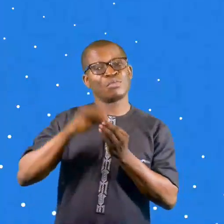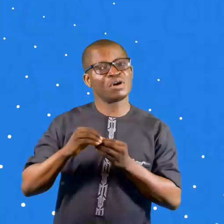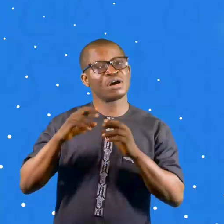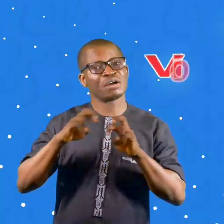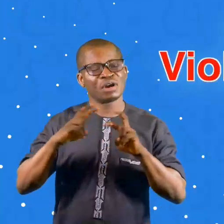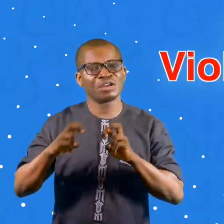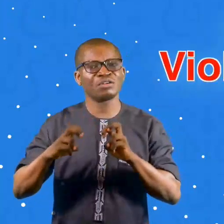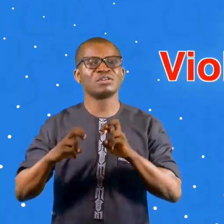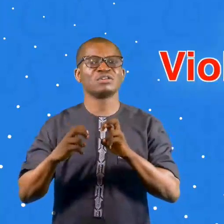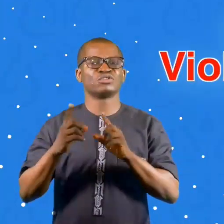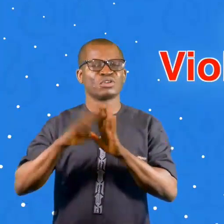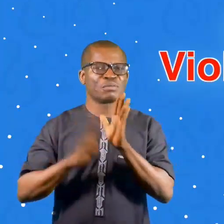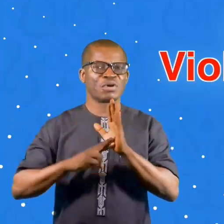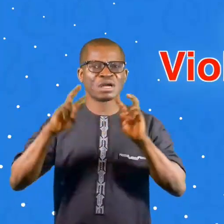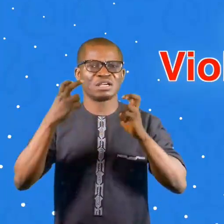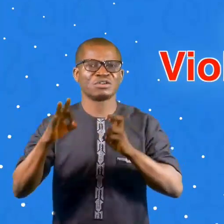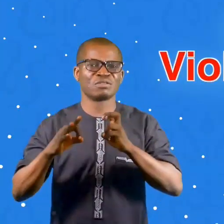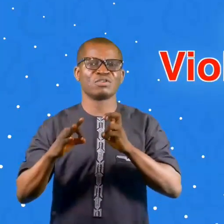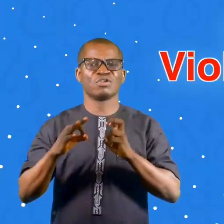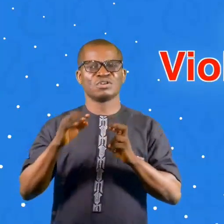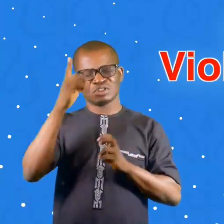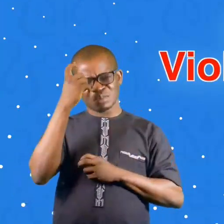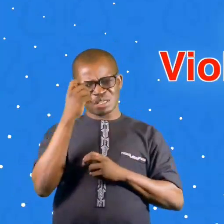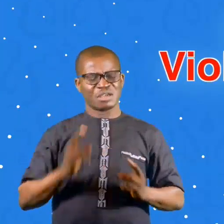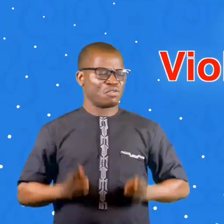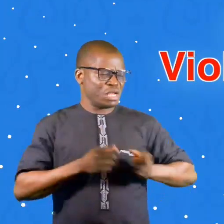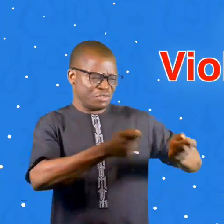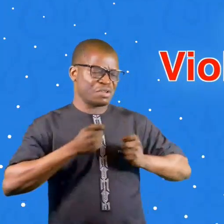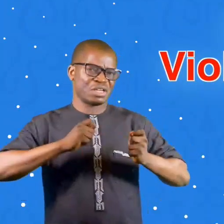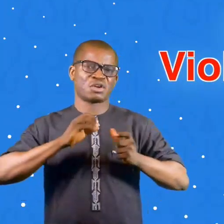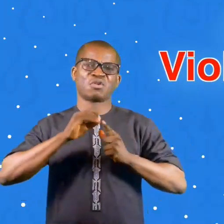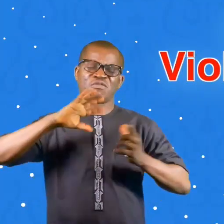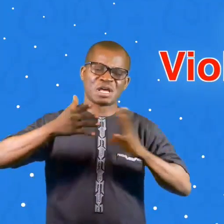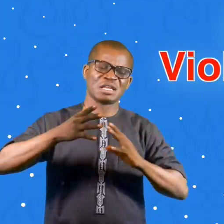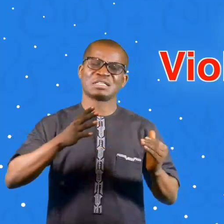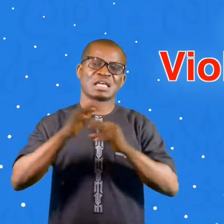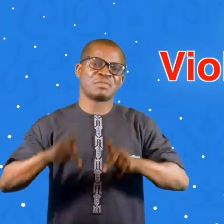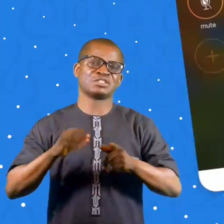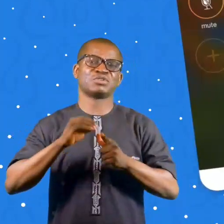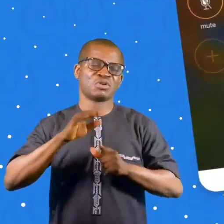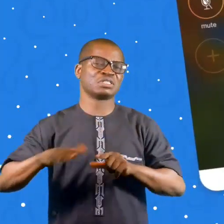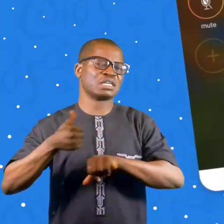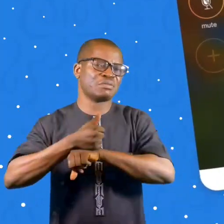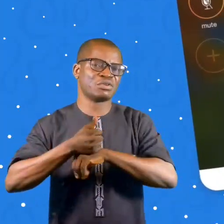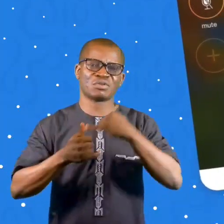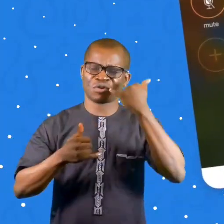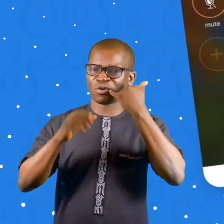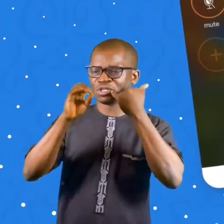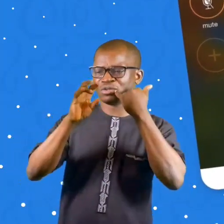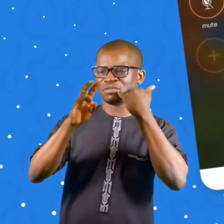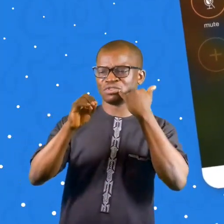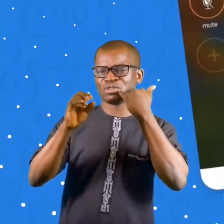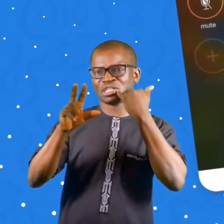For more inquiries and support, or to report cases of suspected human trafficking, violence against persons and child abuse, please call NAPTIP